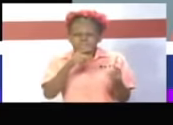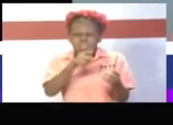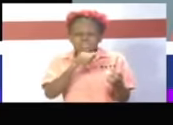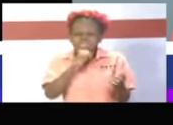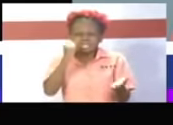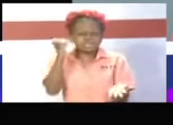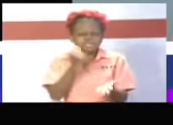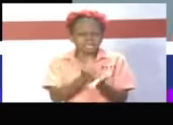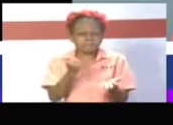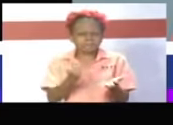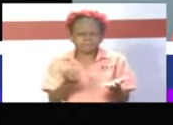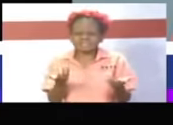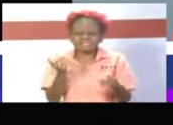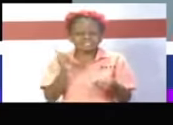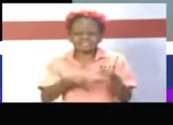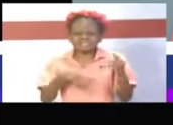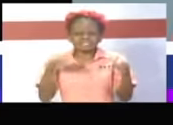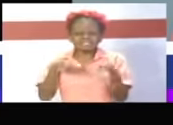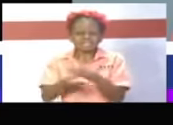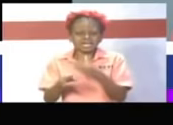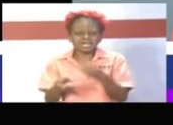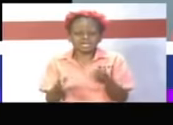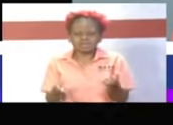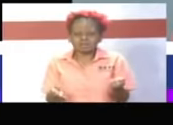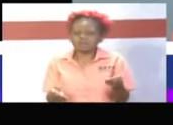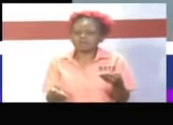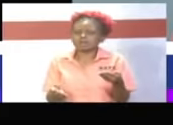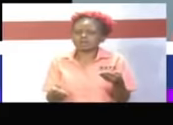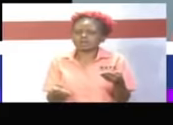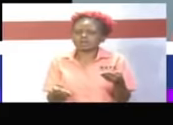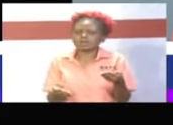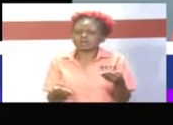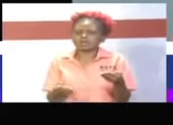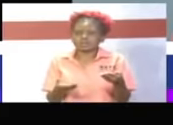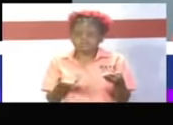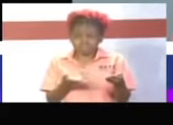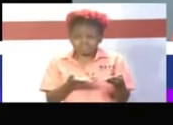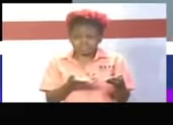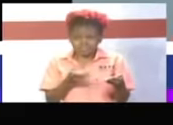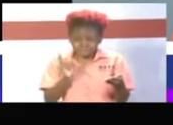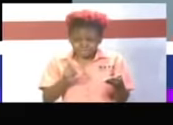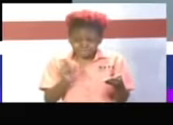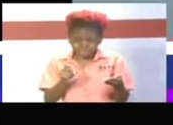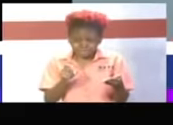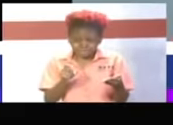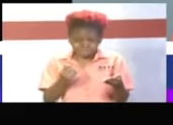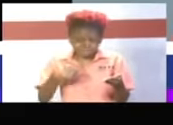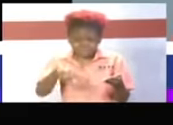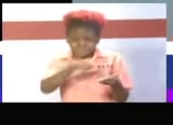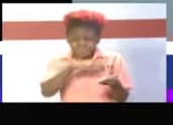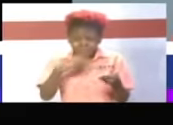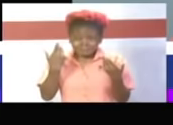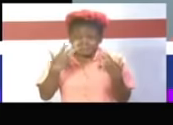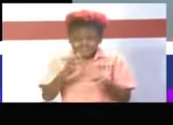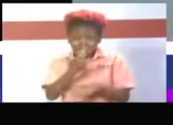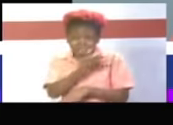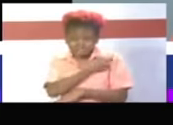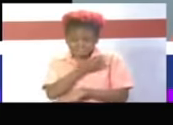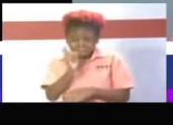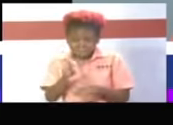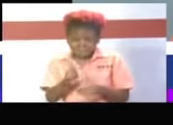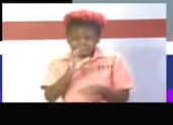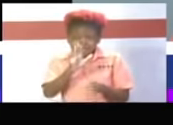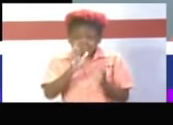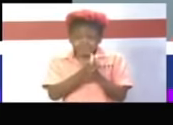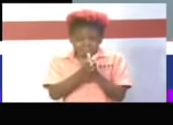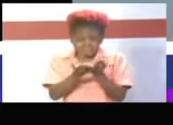but the owner of the establishment is saying that it should be stamped. So should your vaccination cards be stamped? Just a point of clarification. Thanks. And this is for Dr.